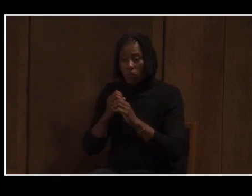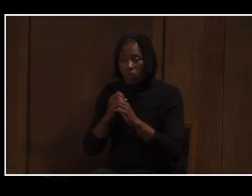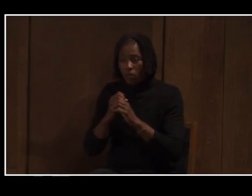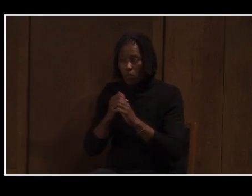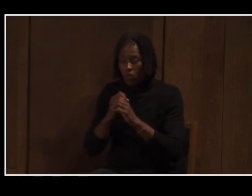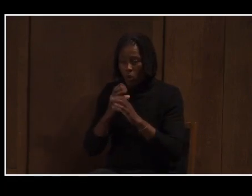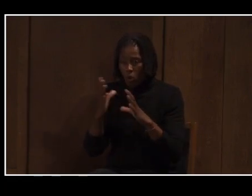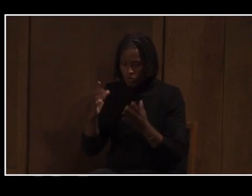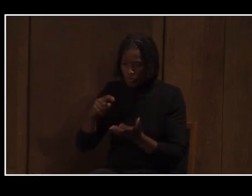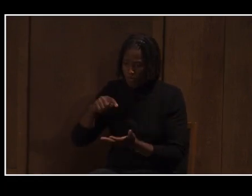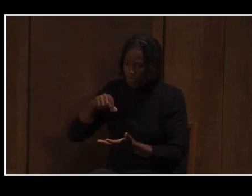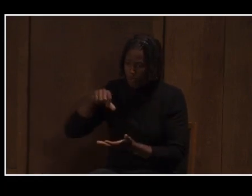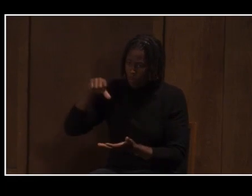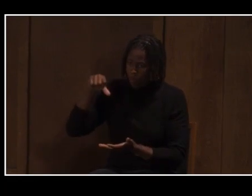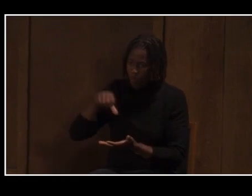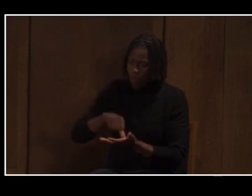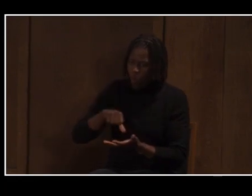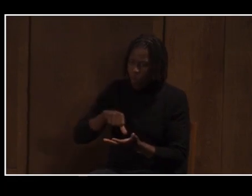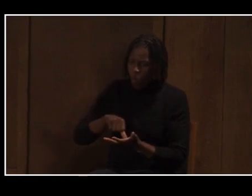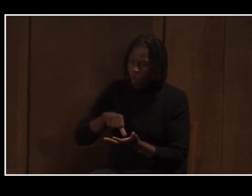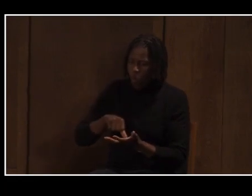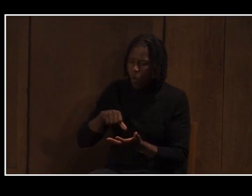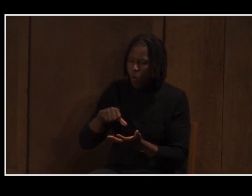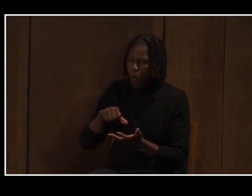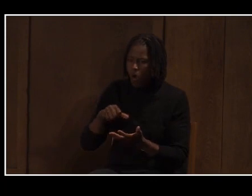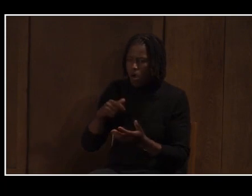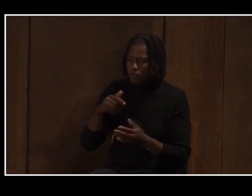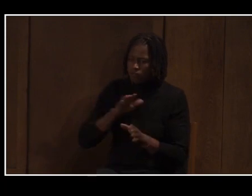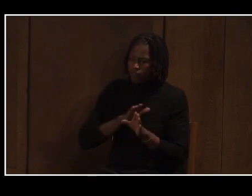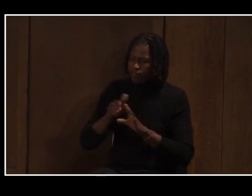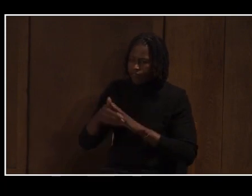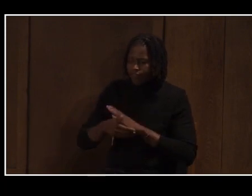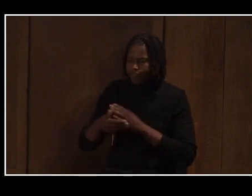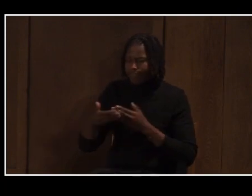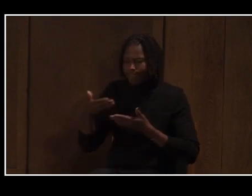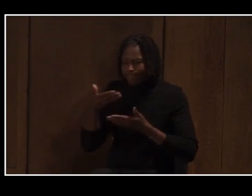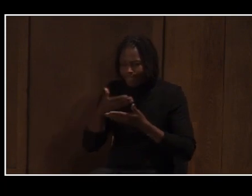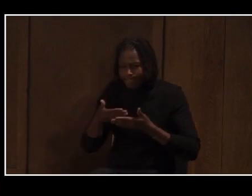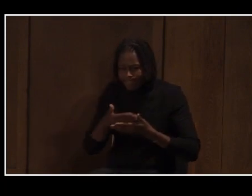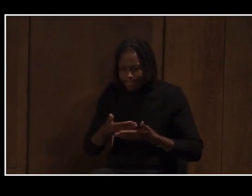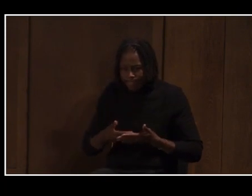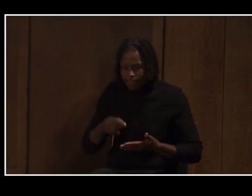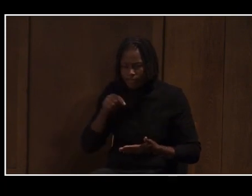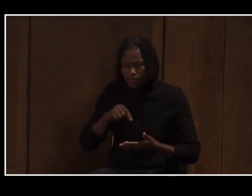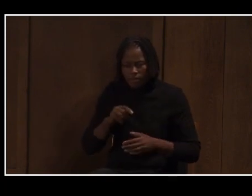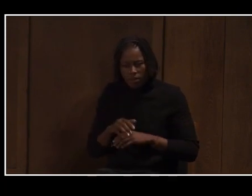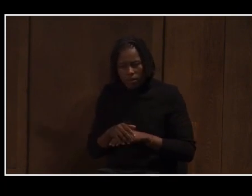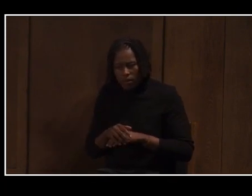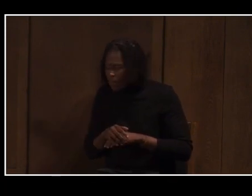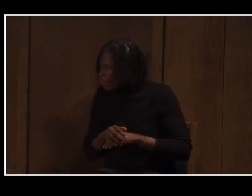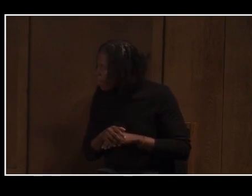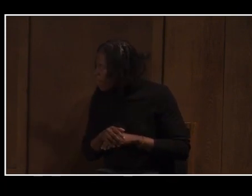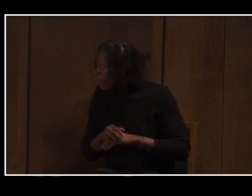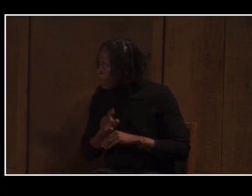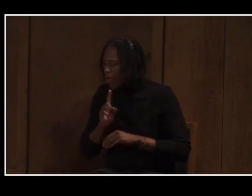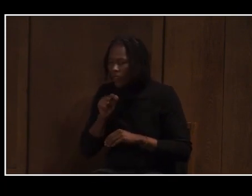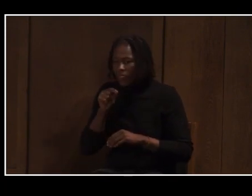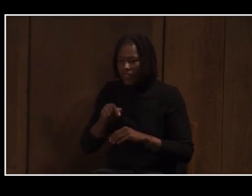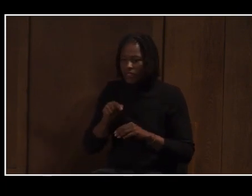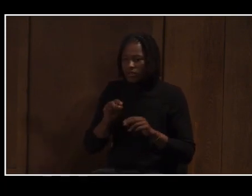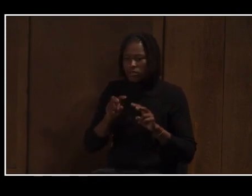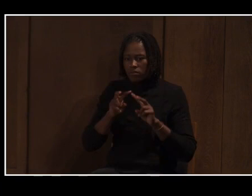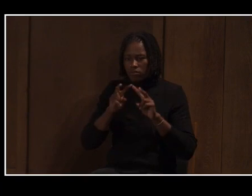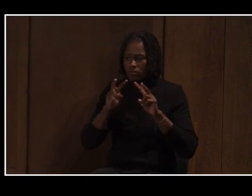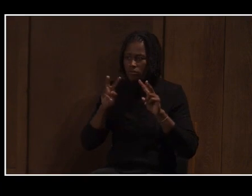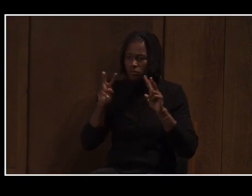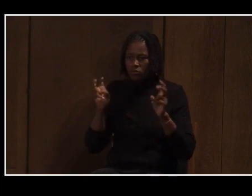core conceptual patois from the Caribbean, Jamaica, but it's also a core element of folklore, which has transcended itself through lots